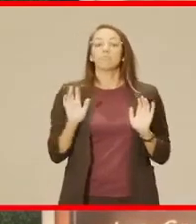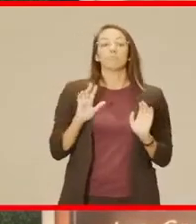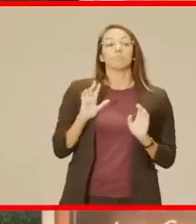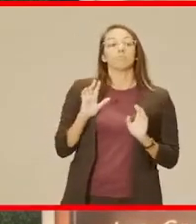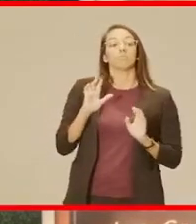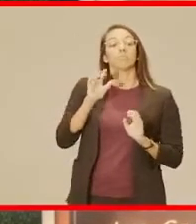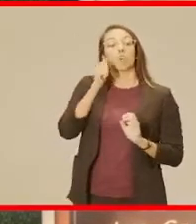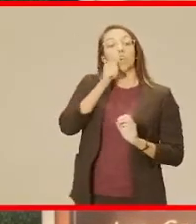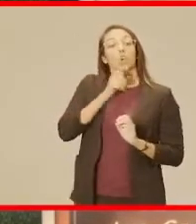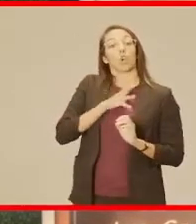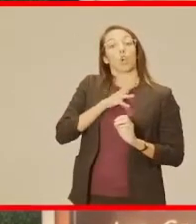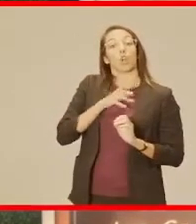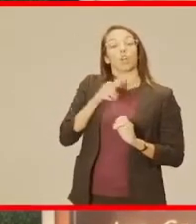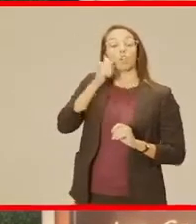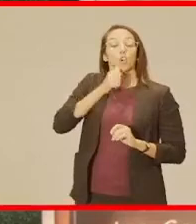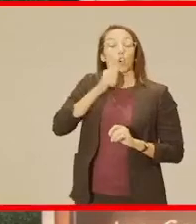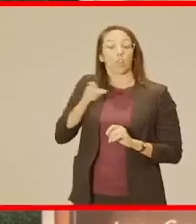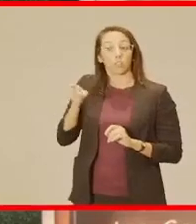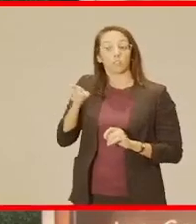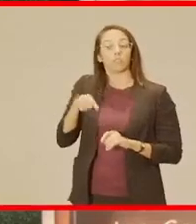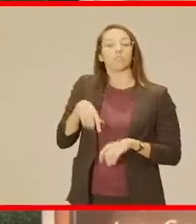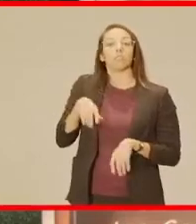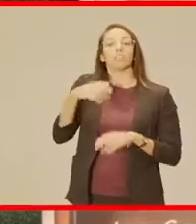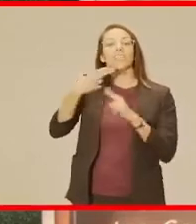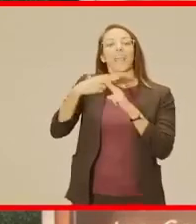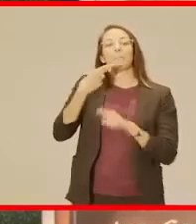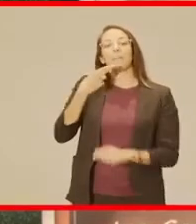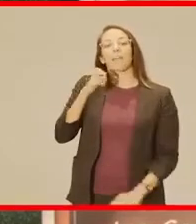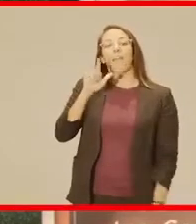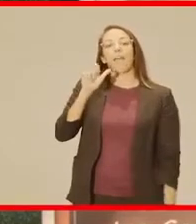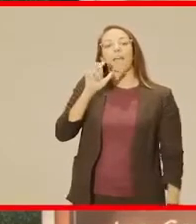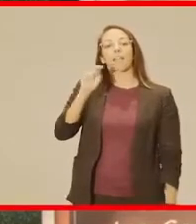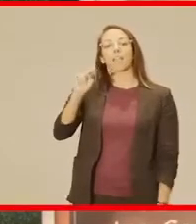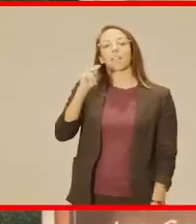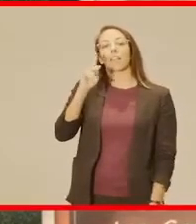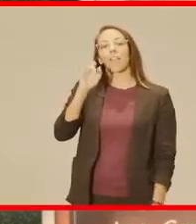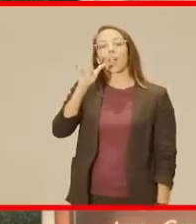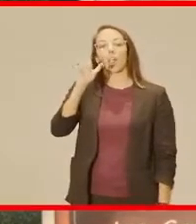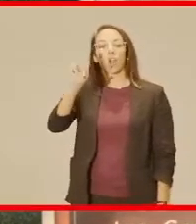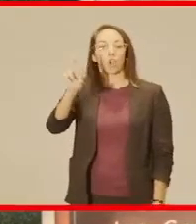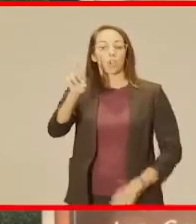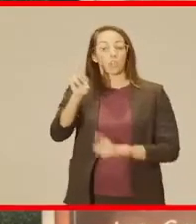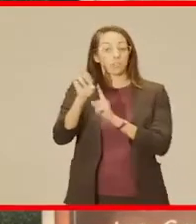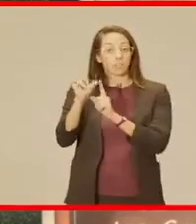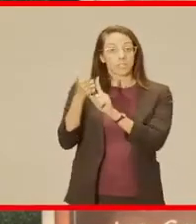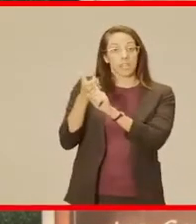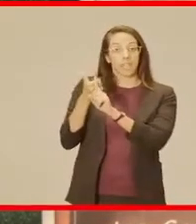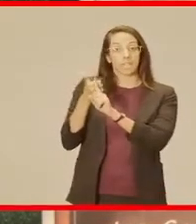was Helen Keller, and she overcame